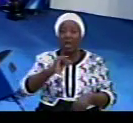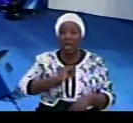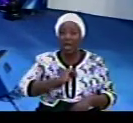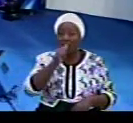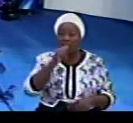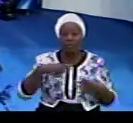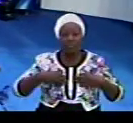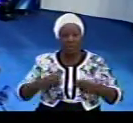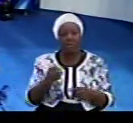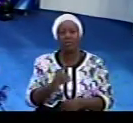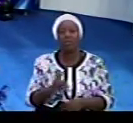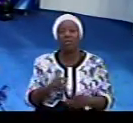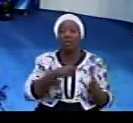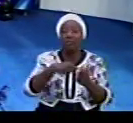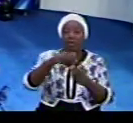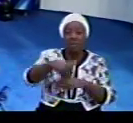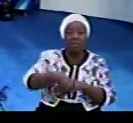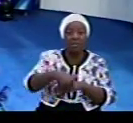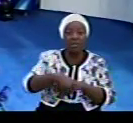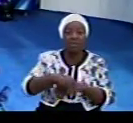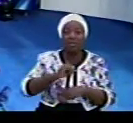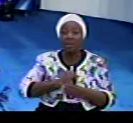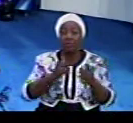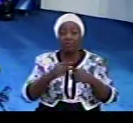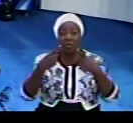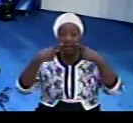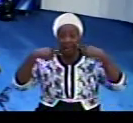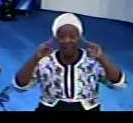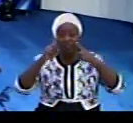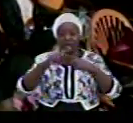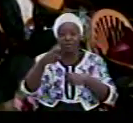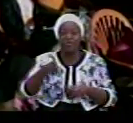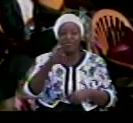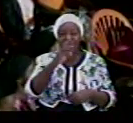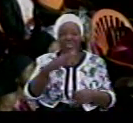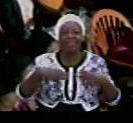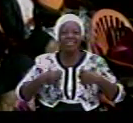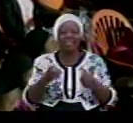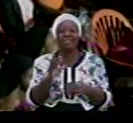healed. Tonight, I want to announce to you, you are healed.